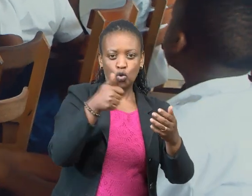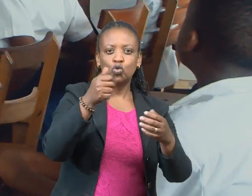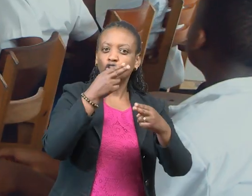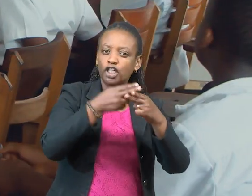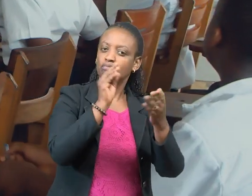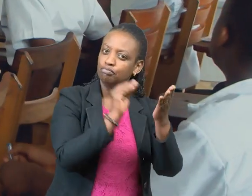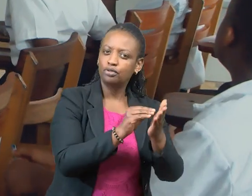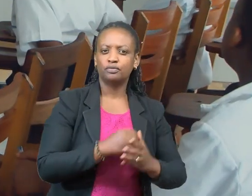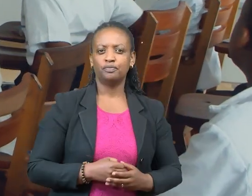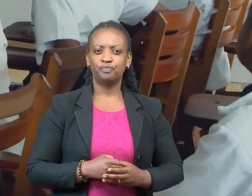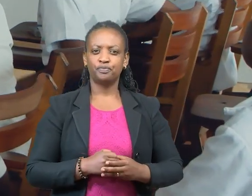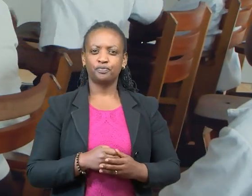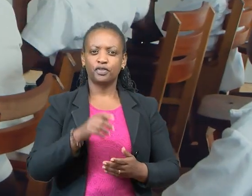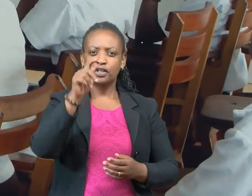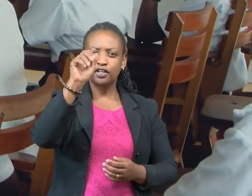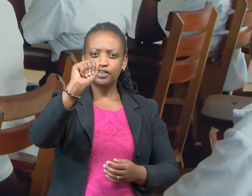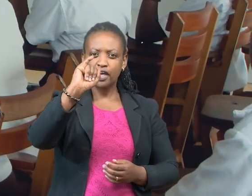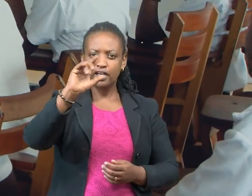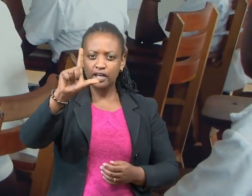on the part, you mention it.